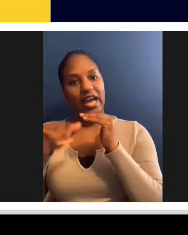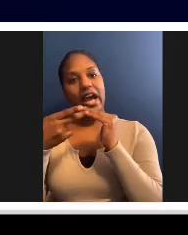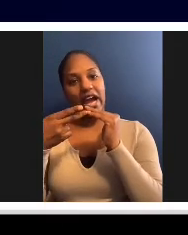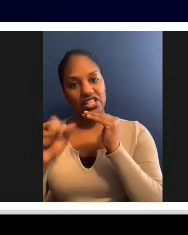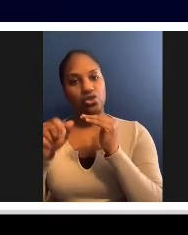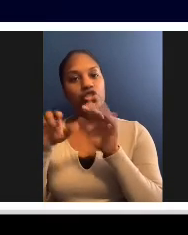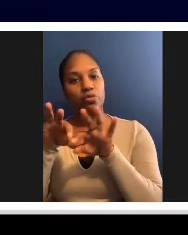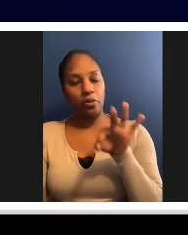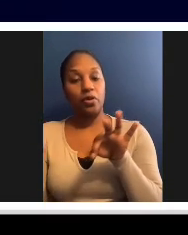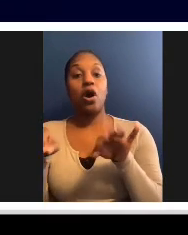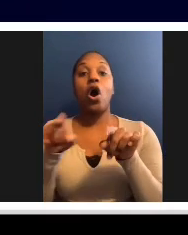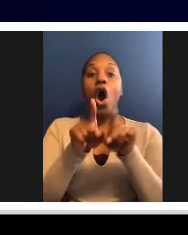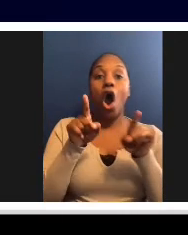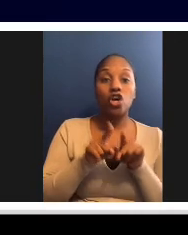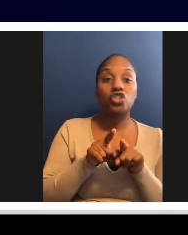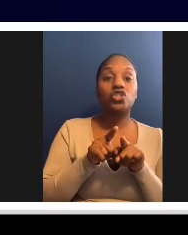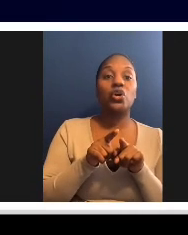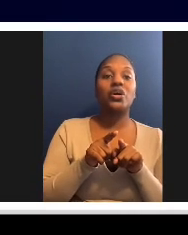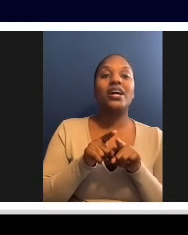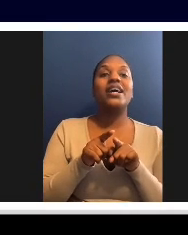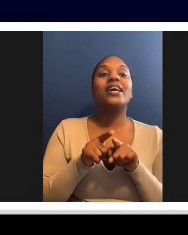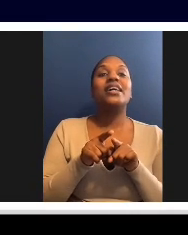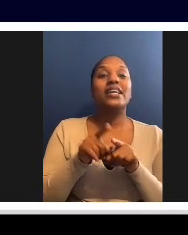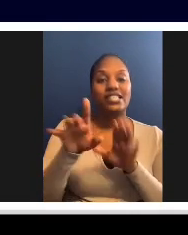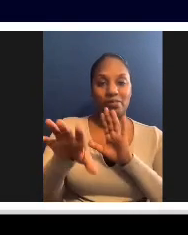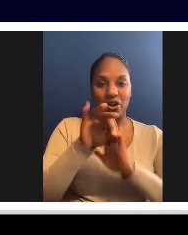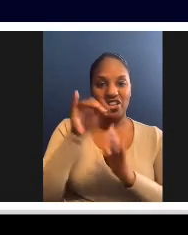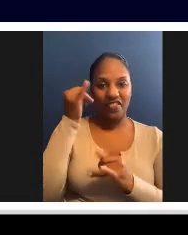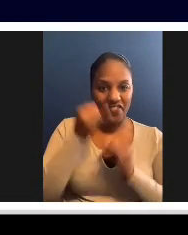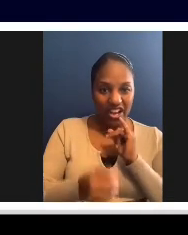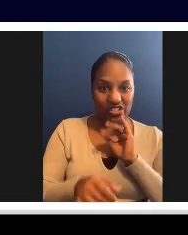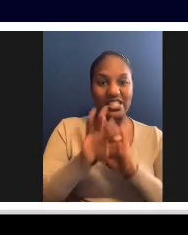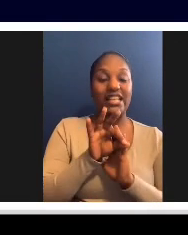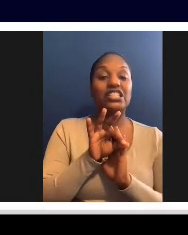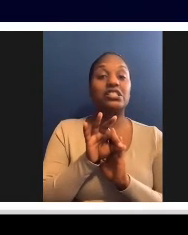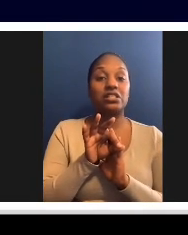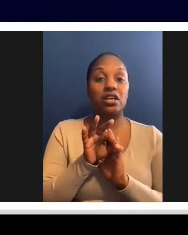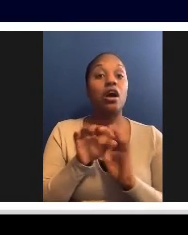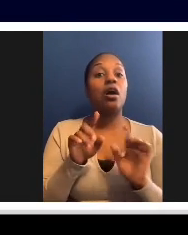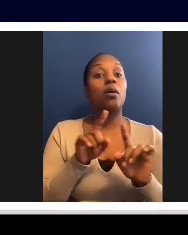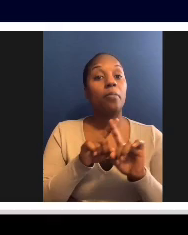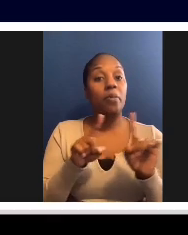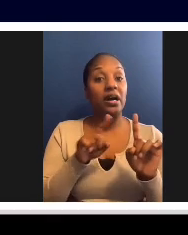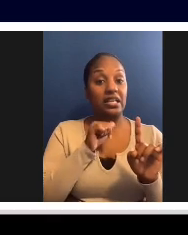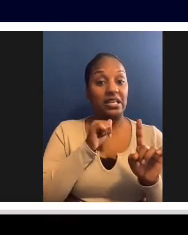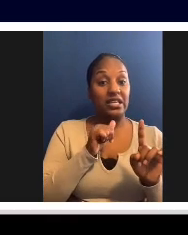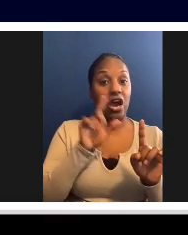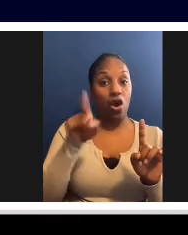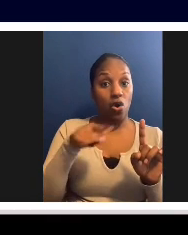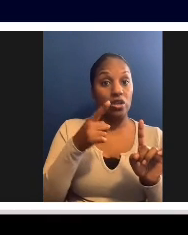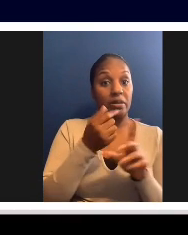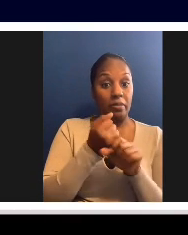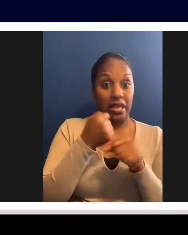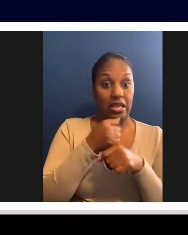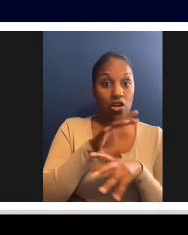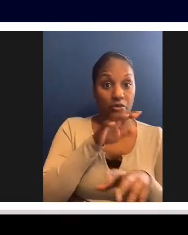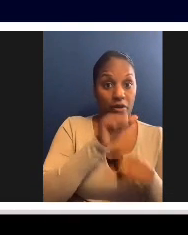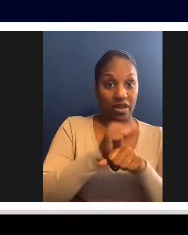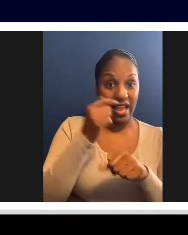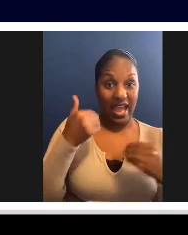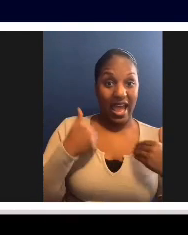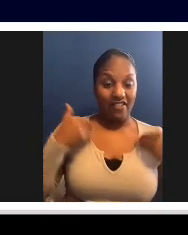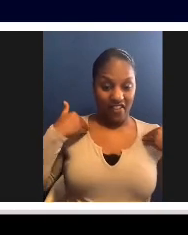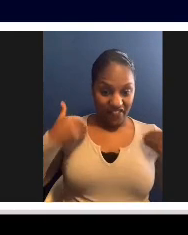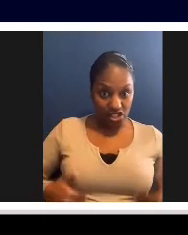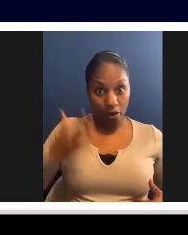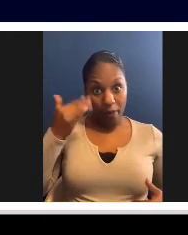It also tells them that as a part of the final selection, they not only have to, make an appointment and have a physical by a doctor, but